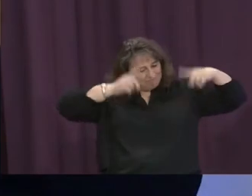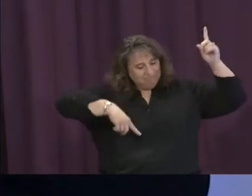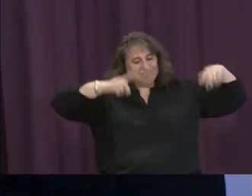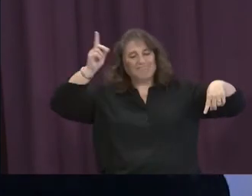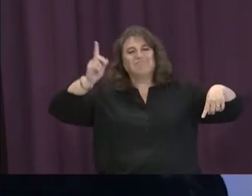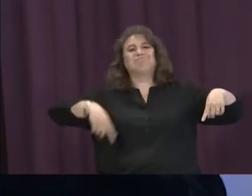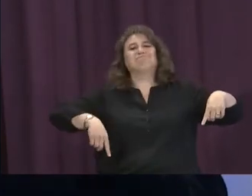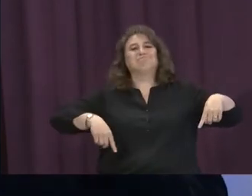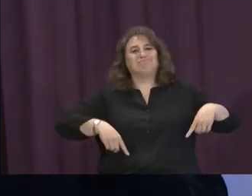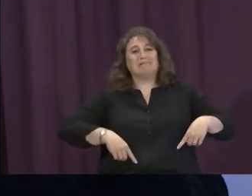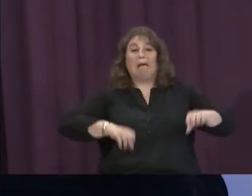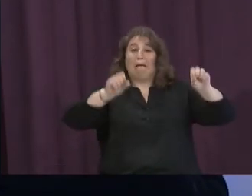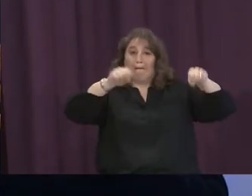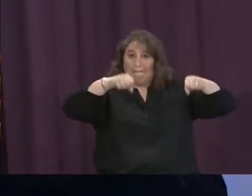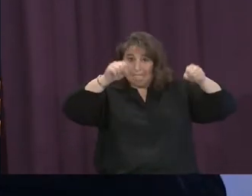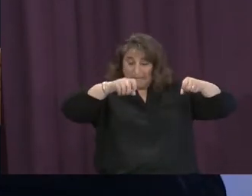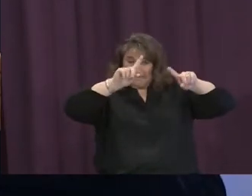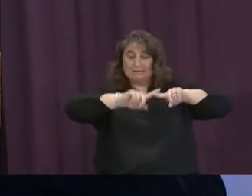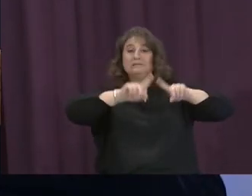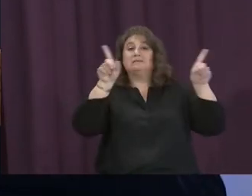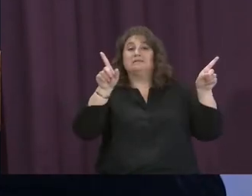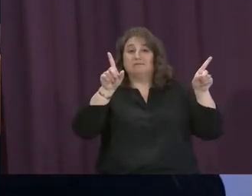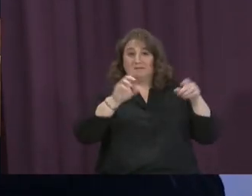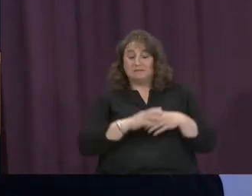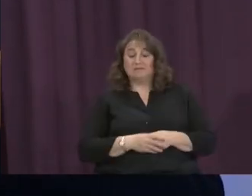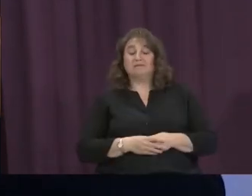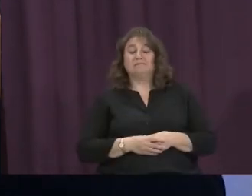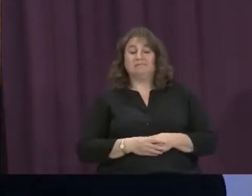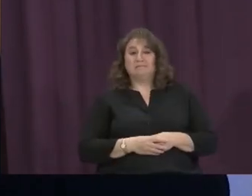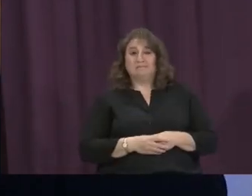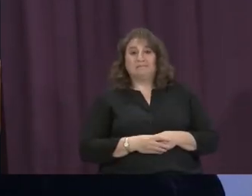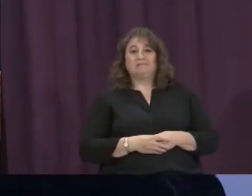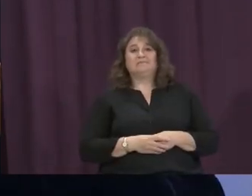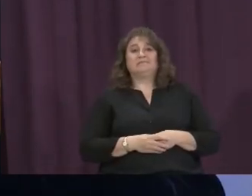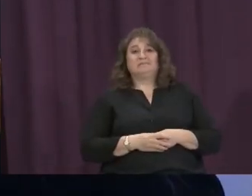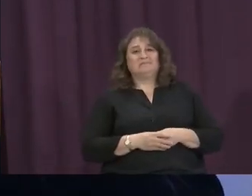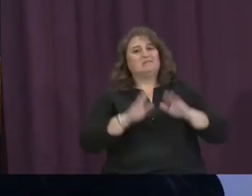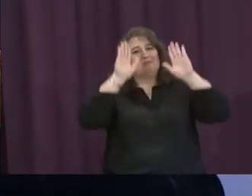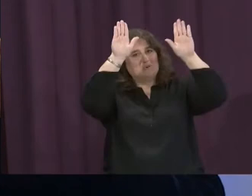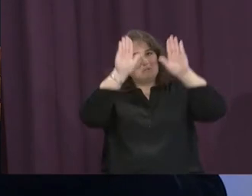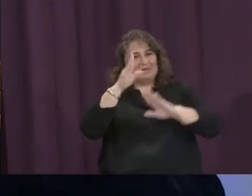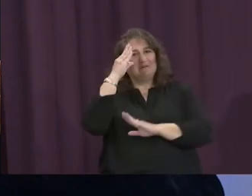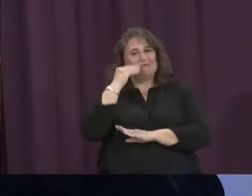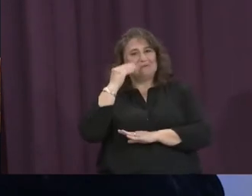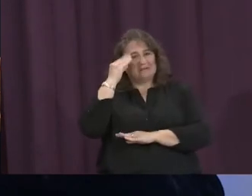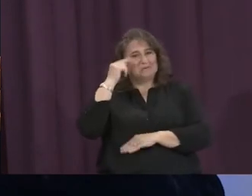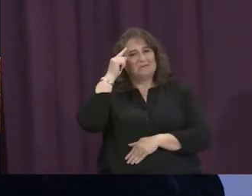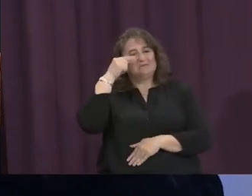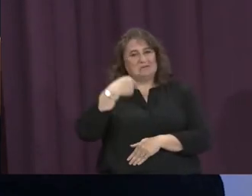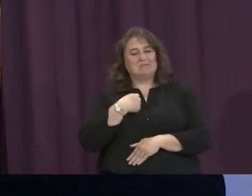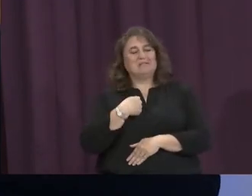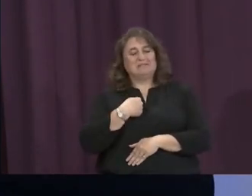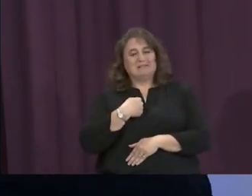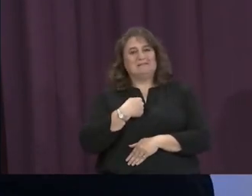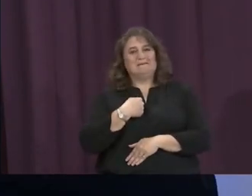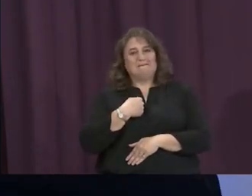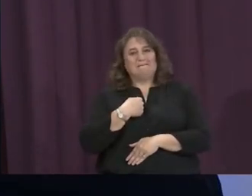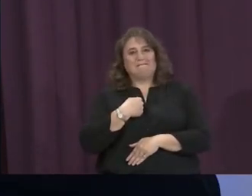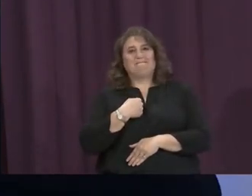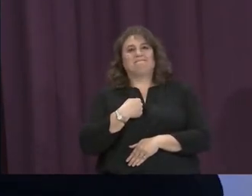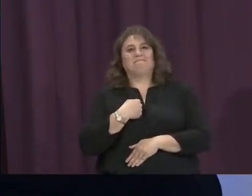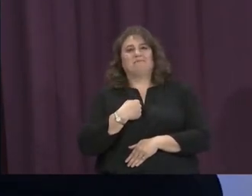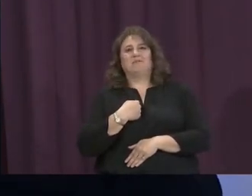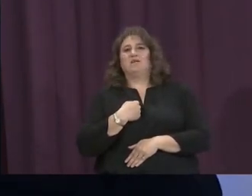just lots of different abilities. And that was wonderful to me. It was like we could have these